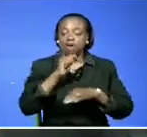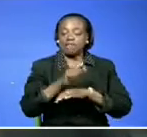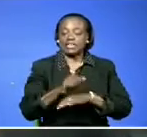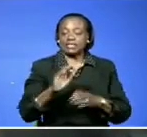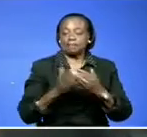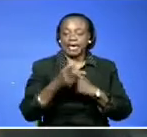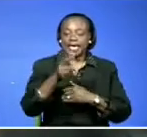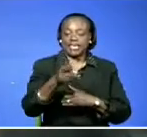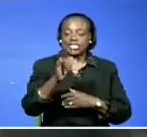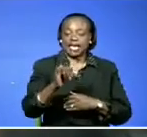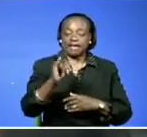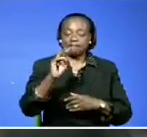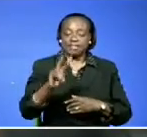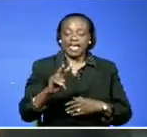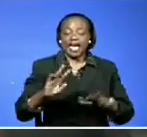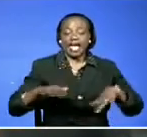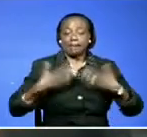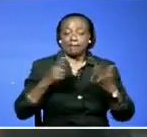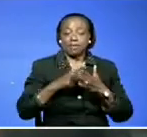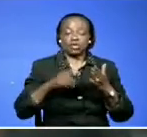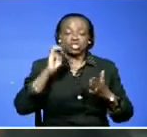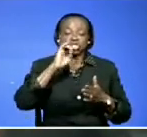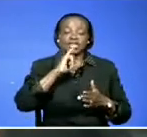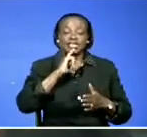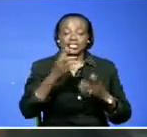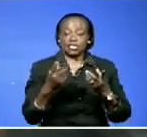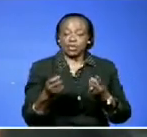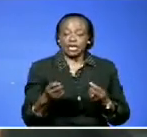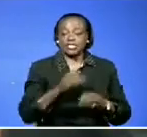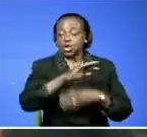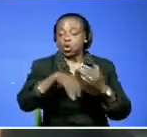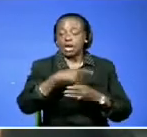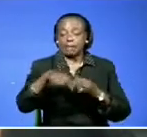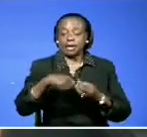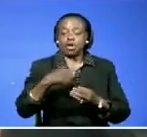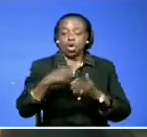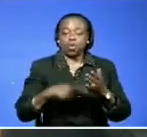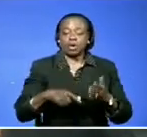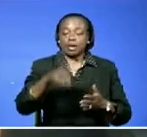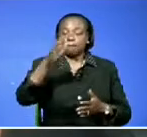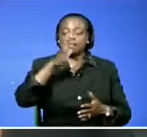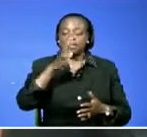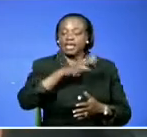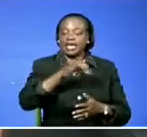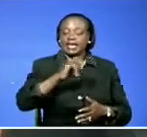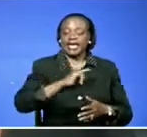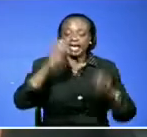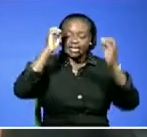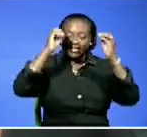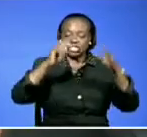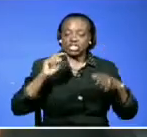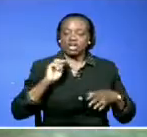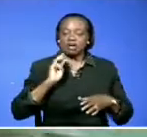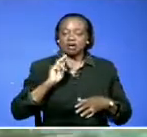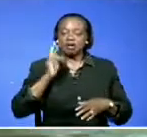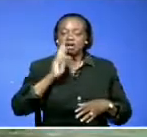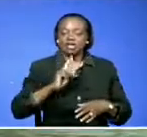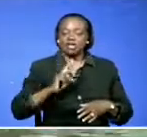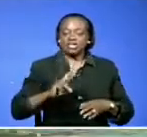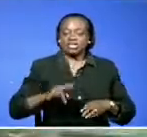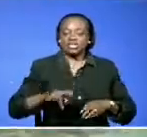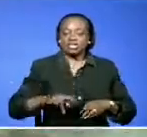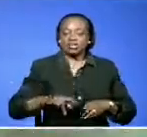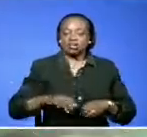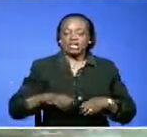about what she's doing, and it's all about what her mom and I are teaching her to give back to the community to be able to make a difference in the lives of other people.